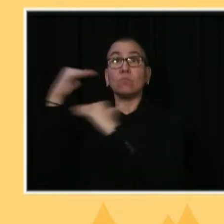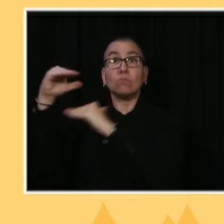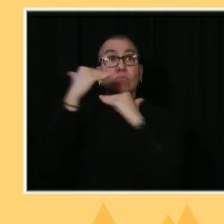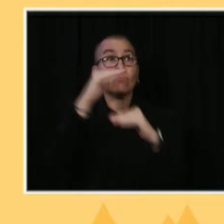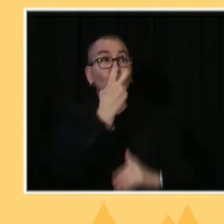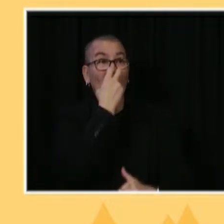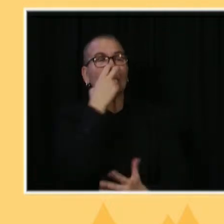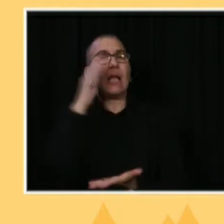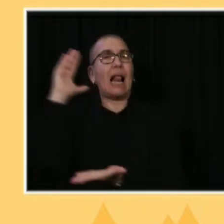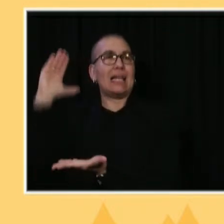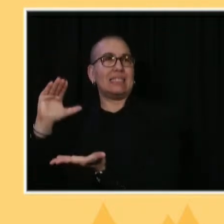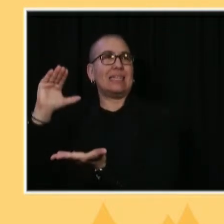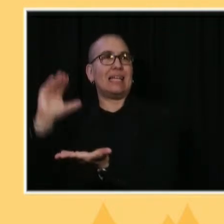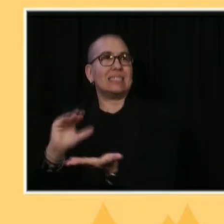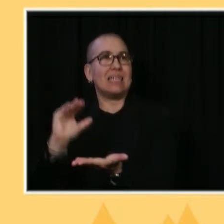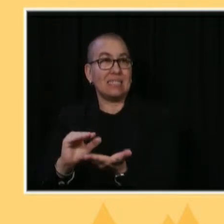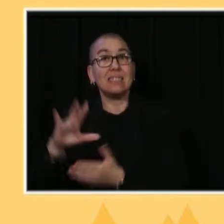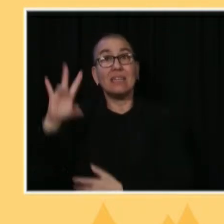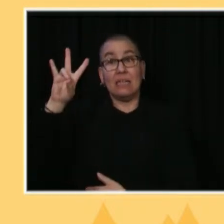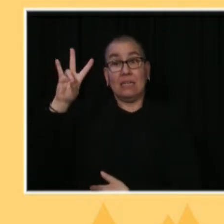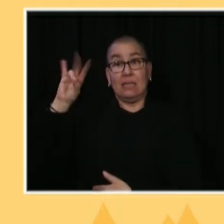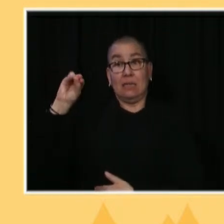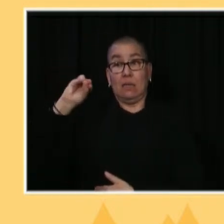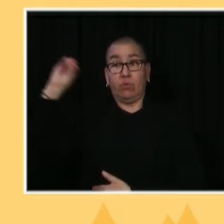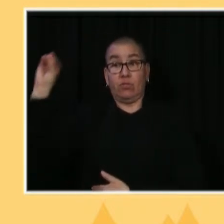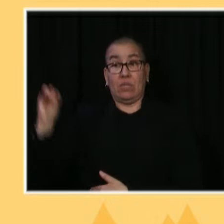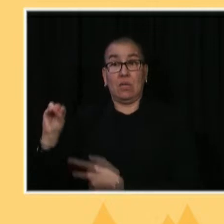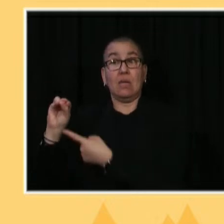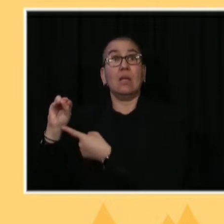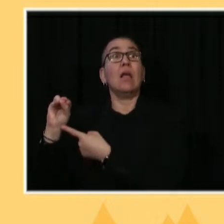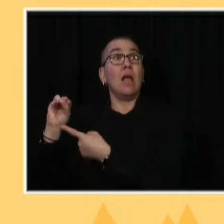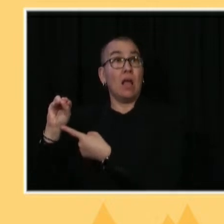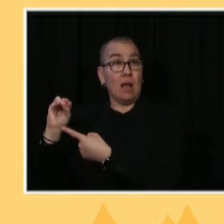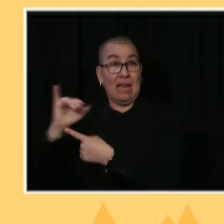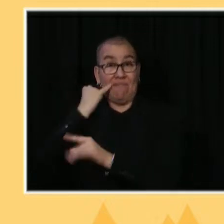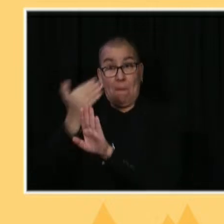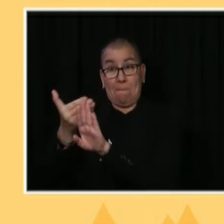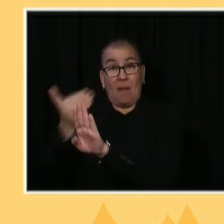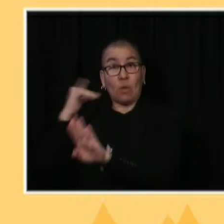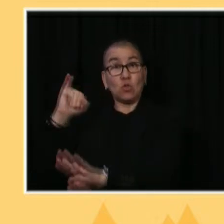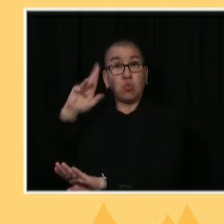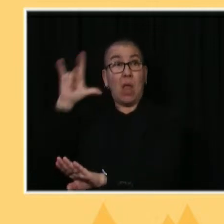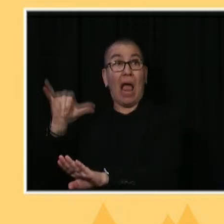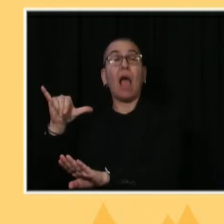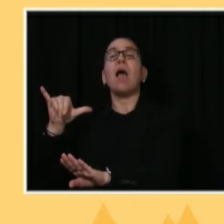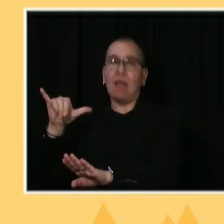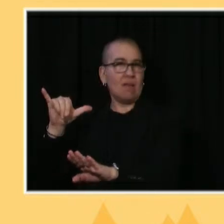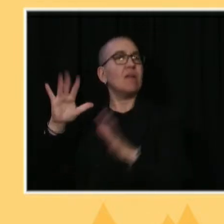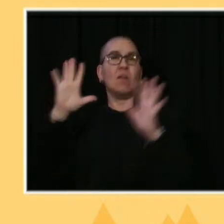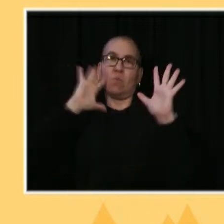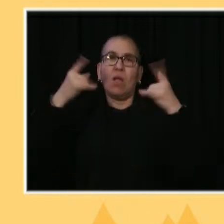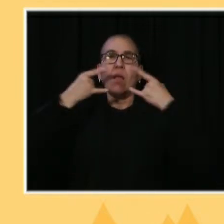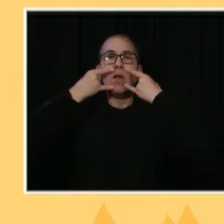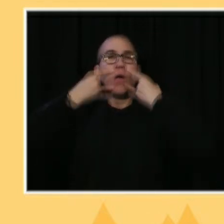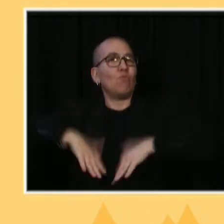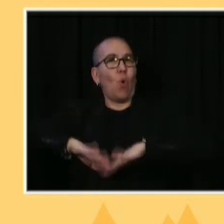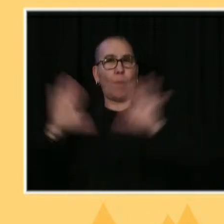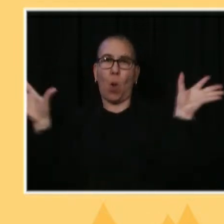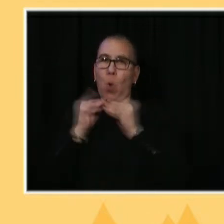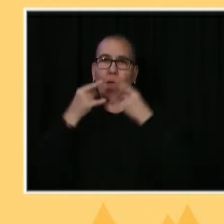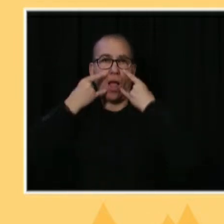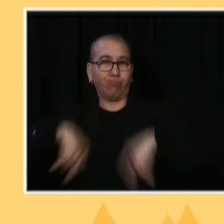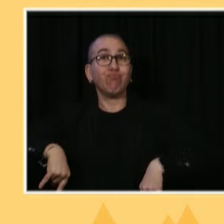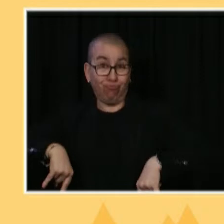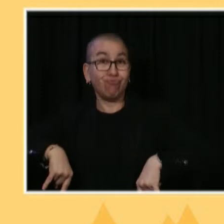70% vaccinations, because that has an incredible impact on what happens. And then, of course, what we're all going to do, we're going to have a great summer. And this